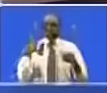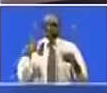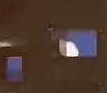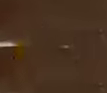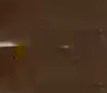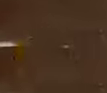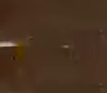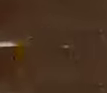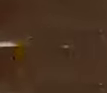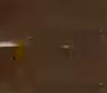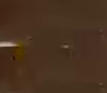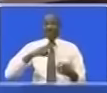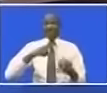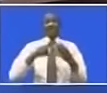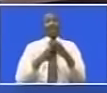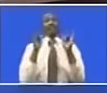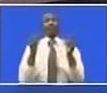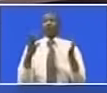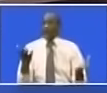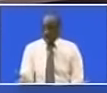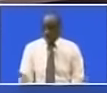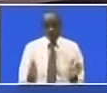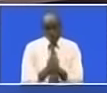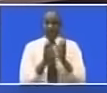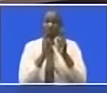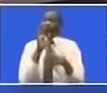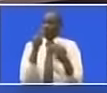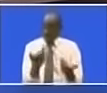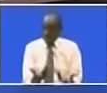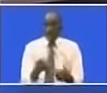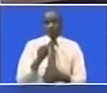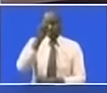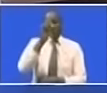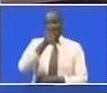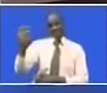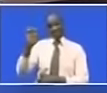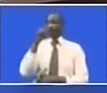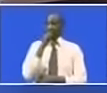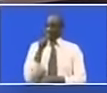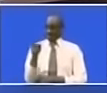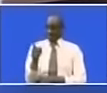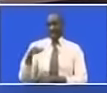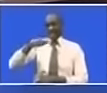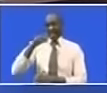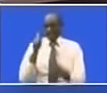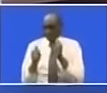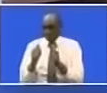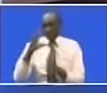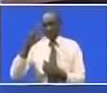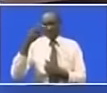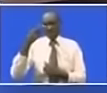Now, this evening, or our reports this evening in the northeast of Tanzania, that of course is